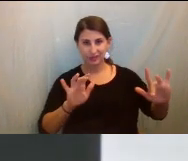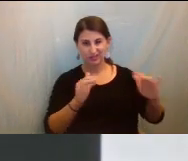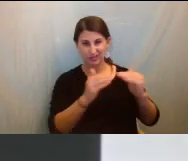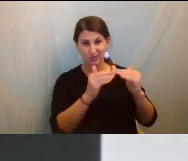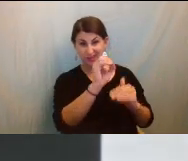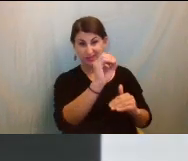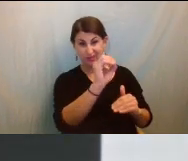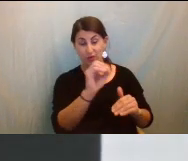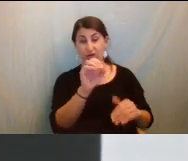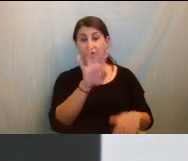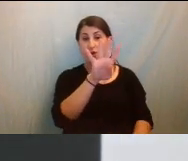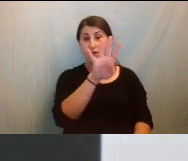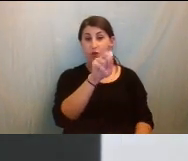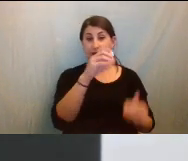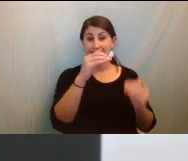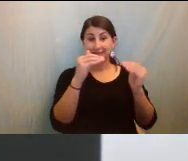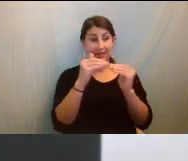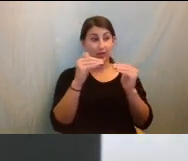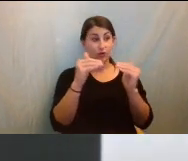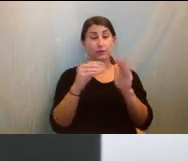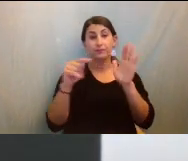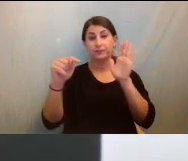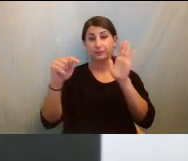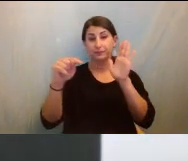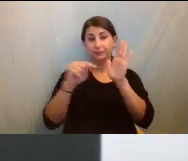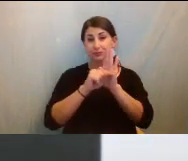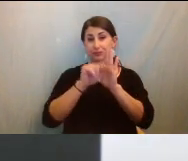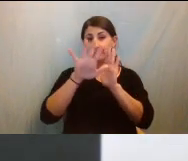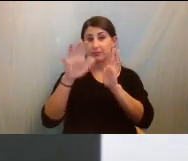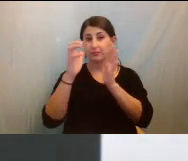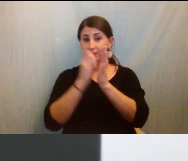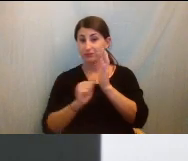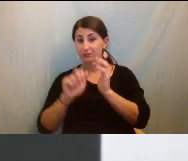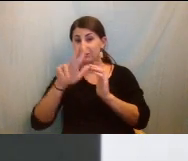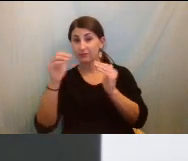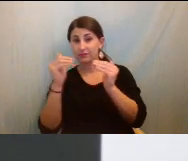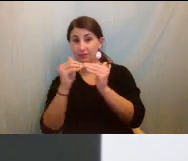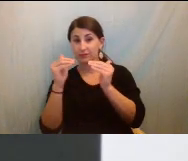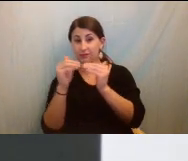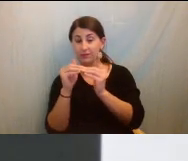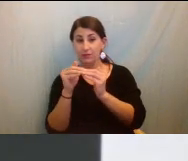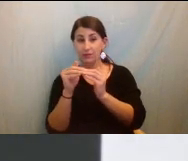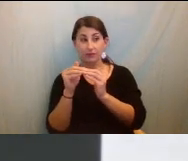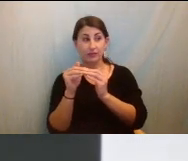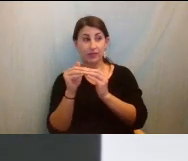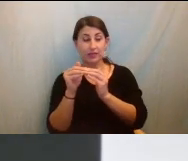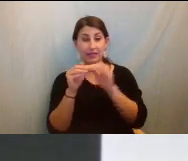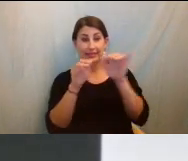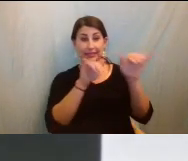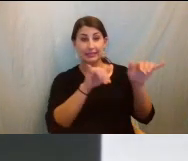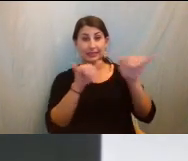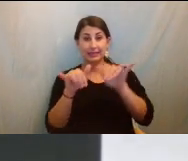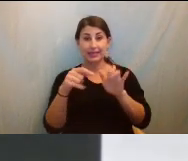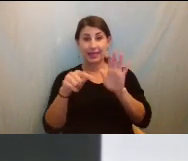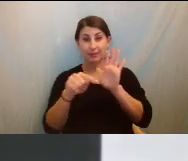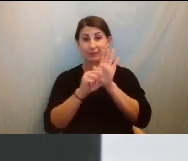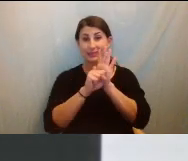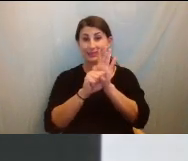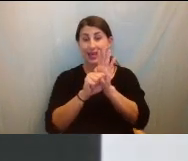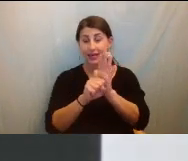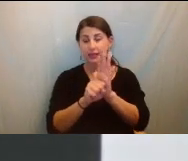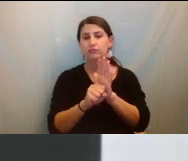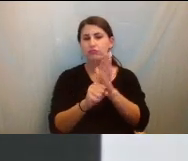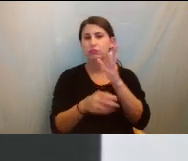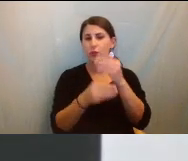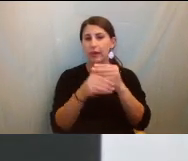Cancels to make 0. So I get 4x equals negative 5 minus 3. That's the same sign, add and keep.